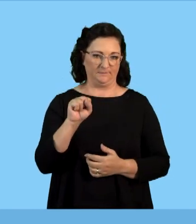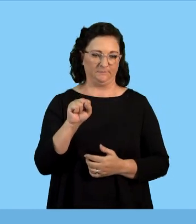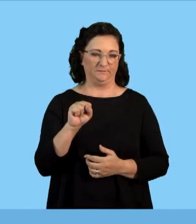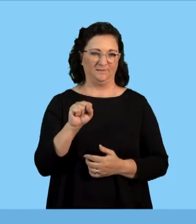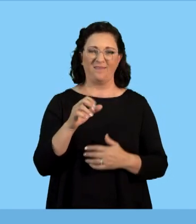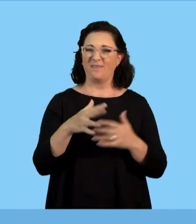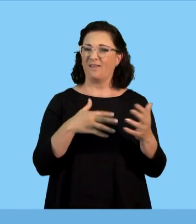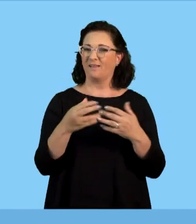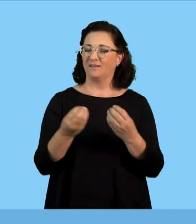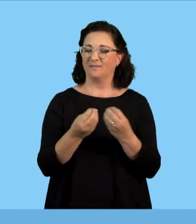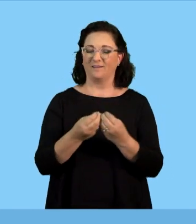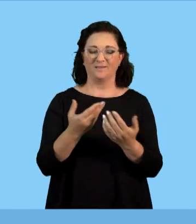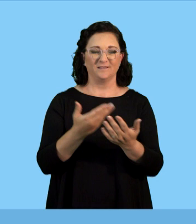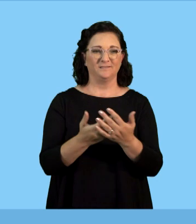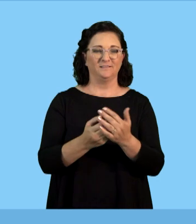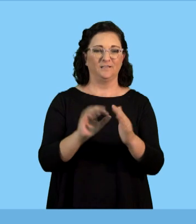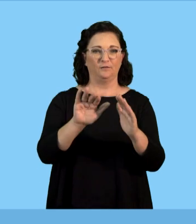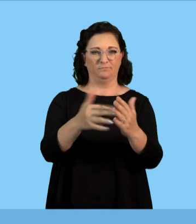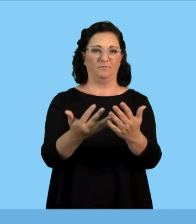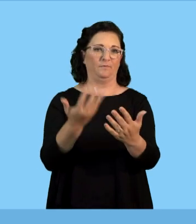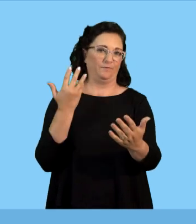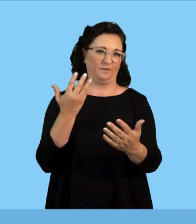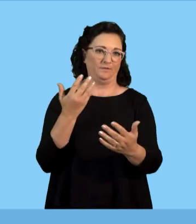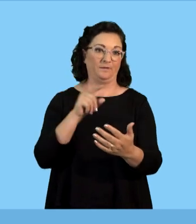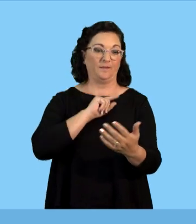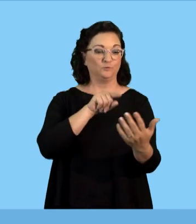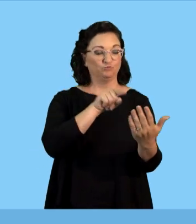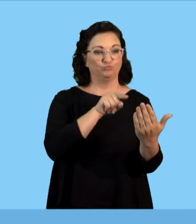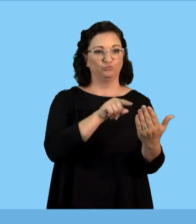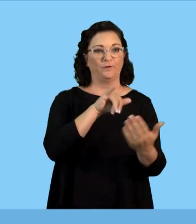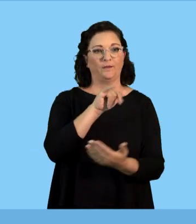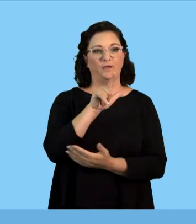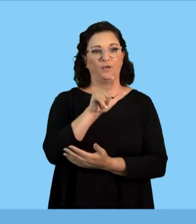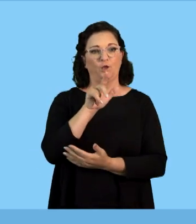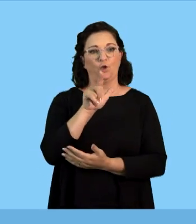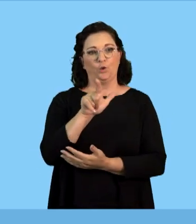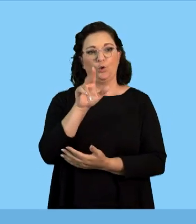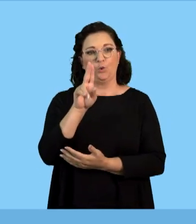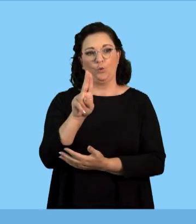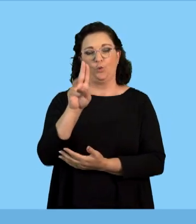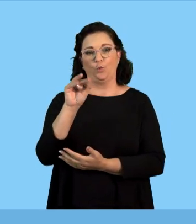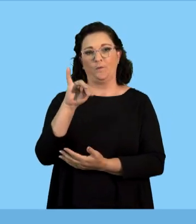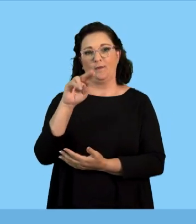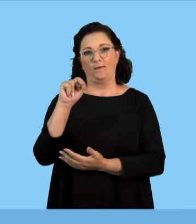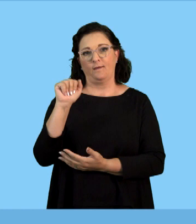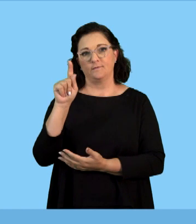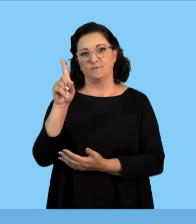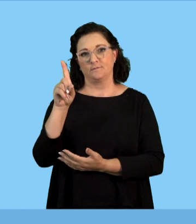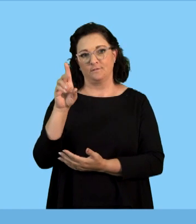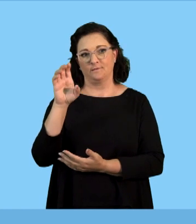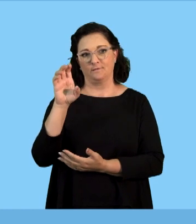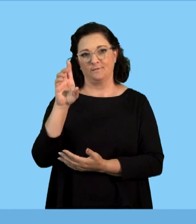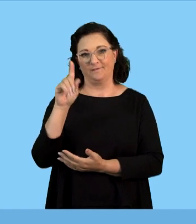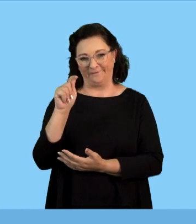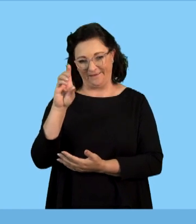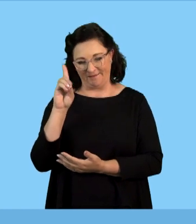so any object that can be able to reflect light rays is known to be an illuminated object. And if an object is able to